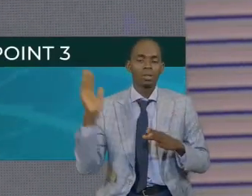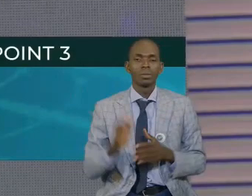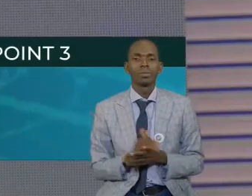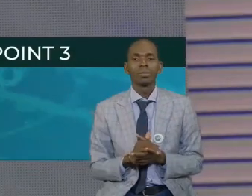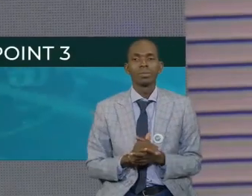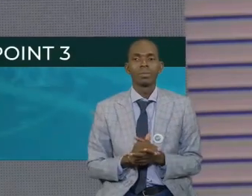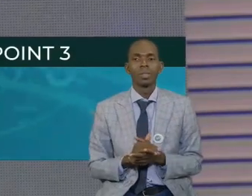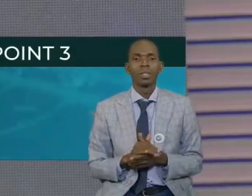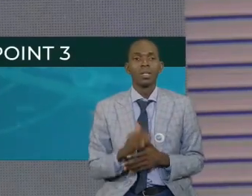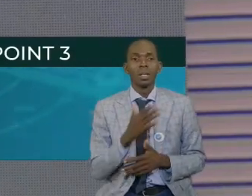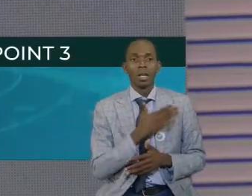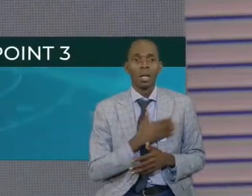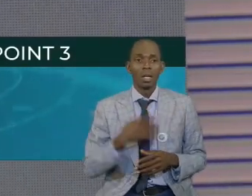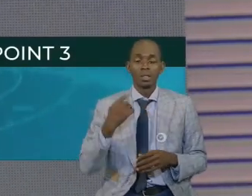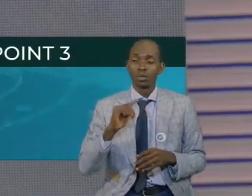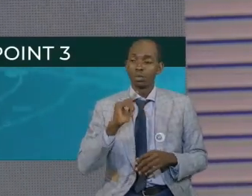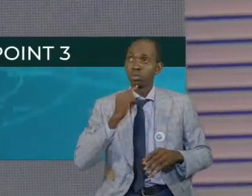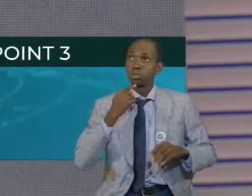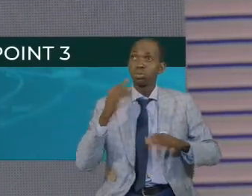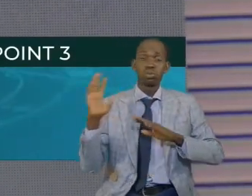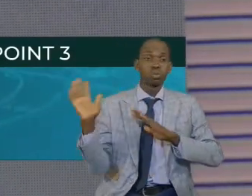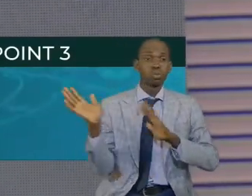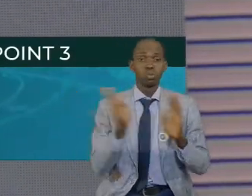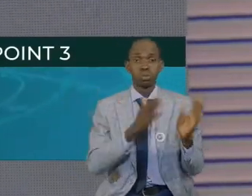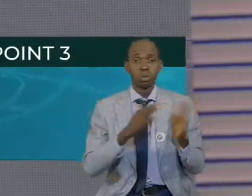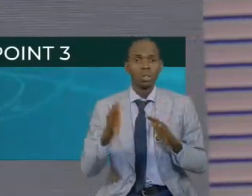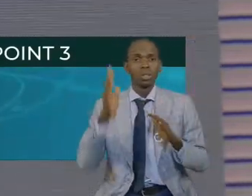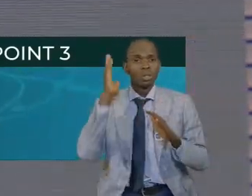And the whirlwind shall scatter them.